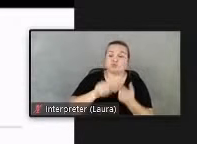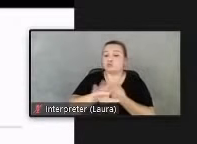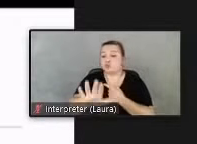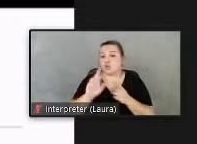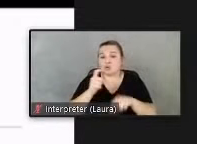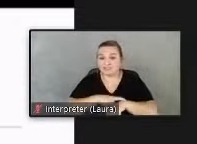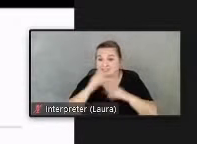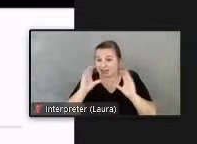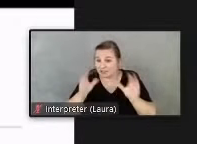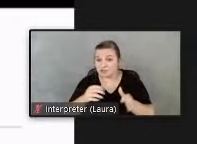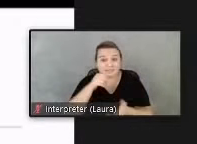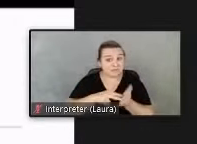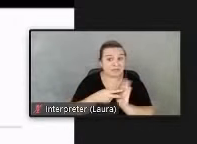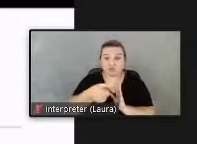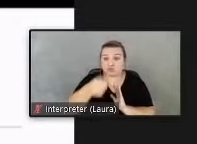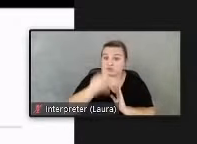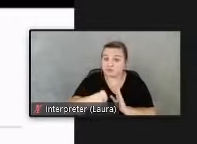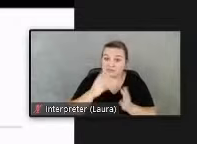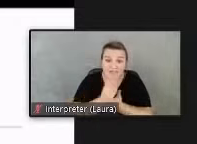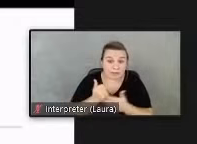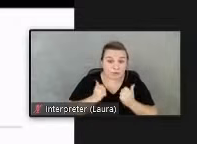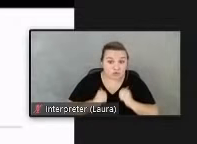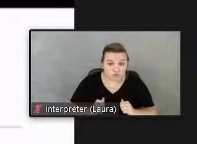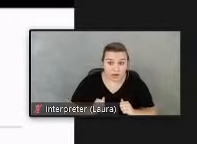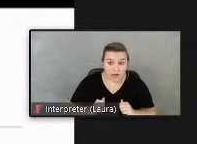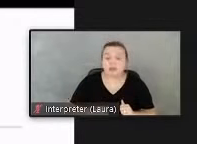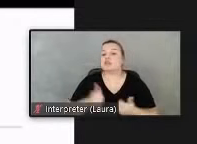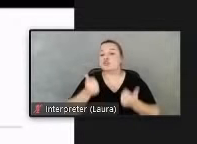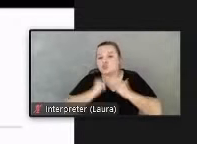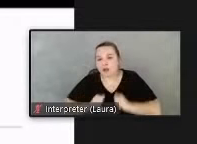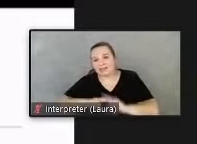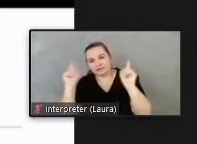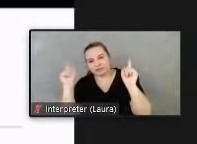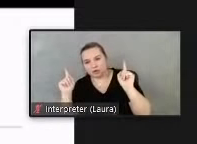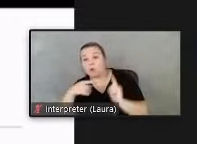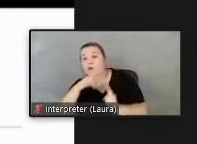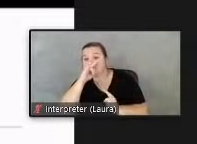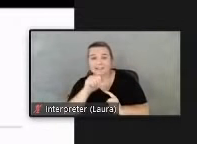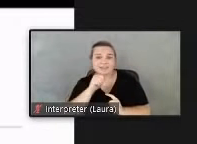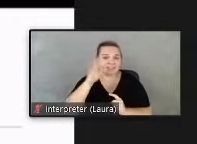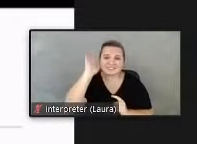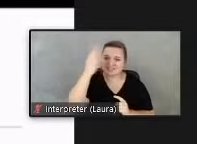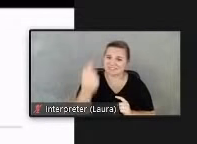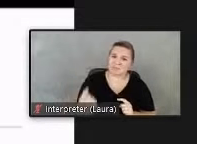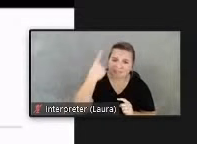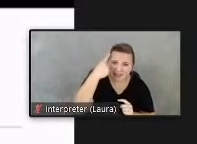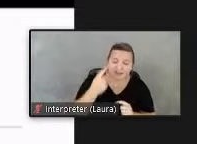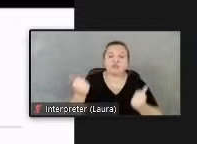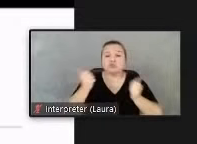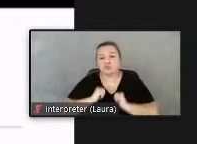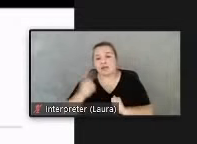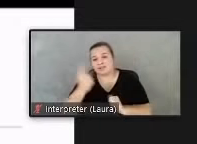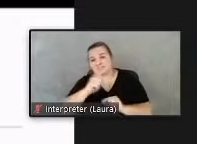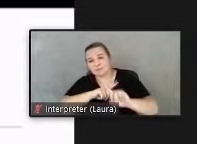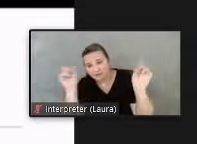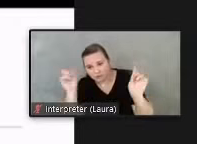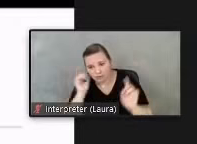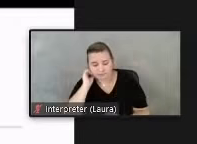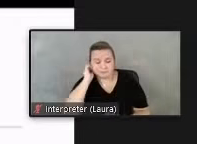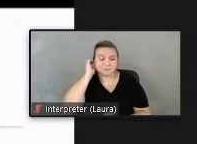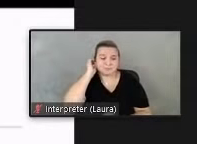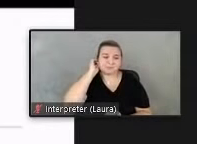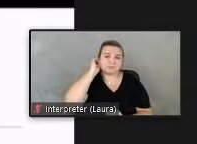stop. Try another way. Try a different way. Or the kid doesn't seem to get it this way. Try something different. Just try another